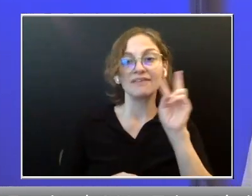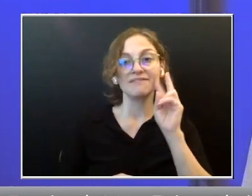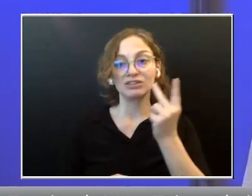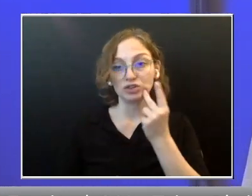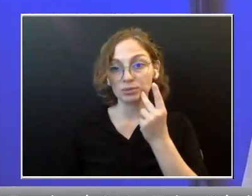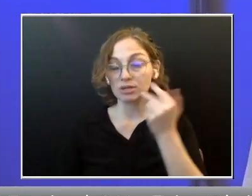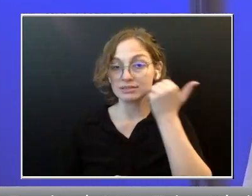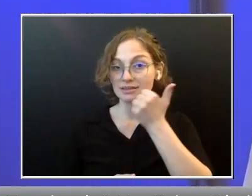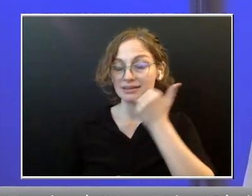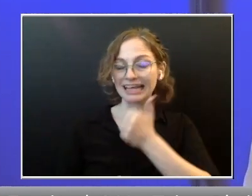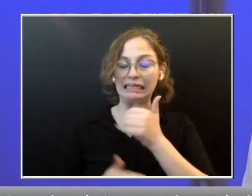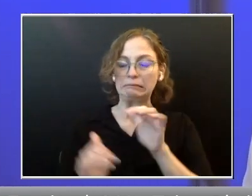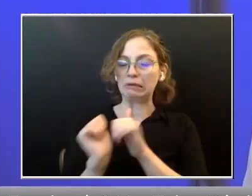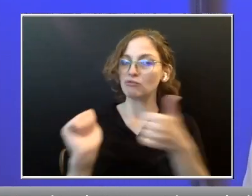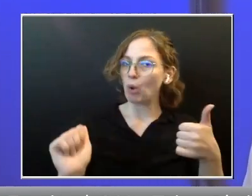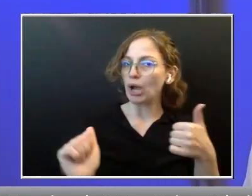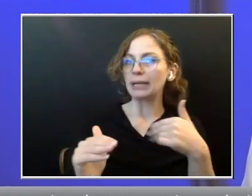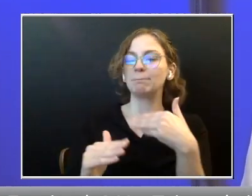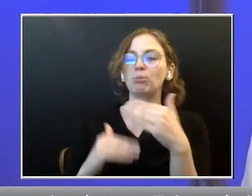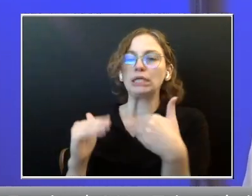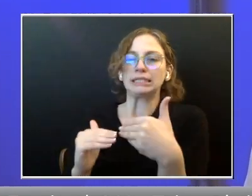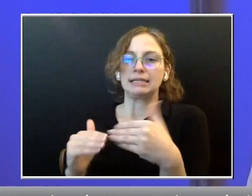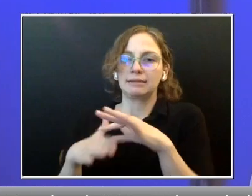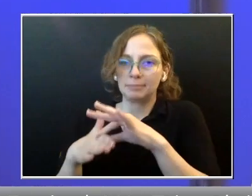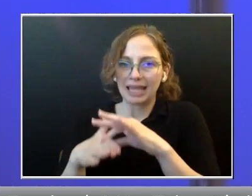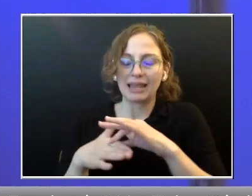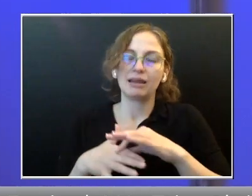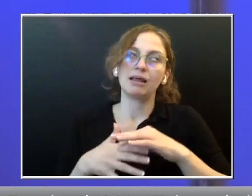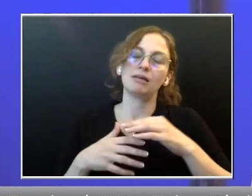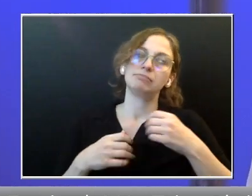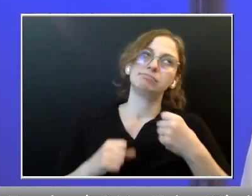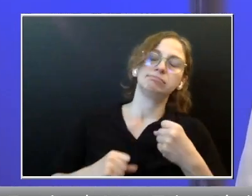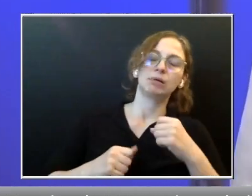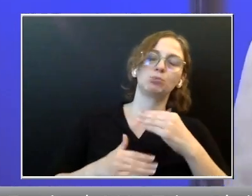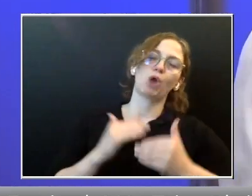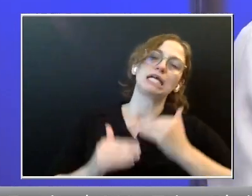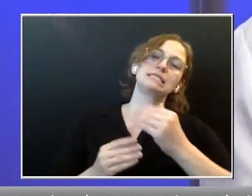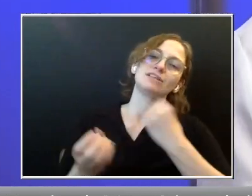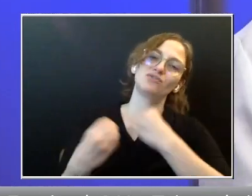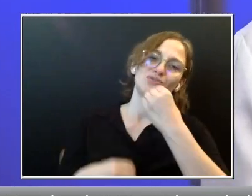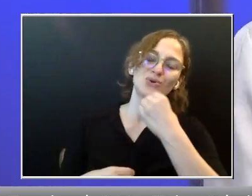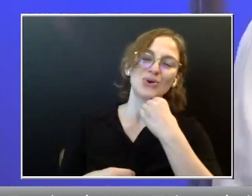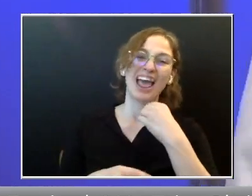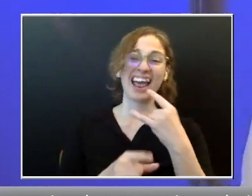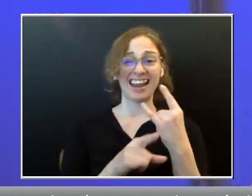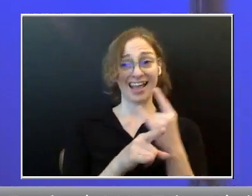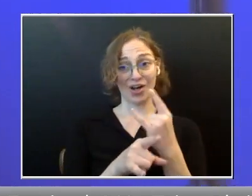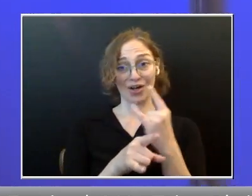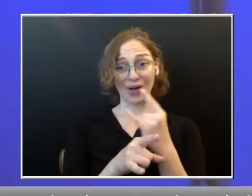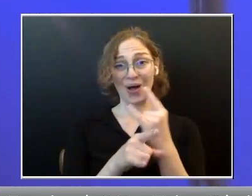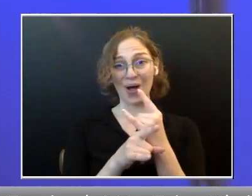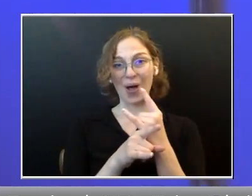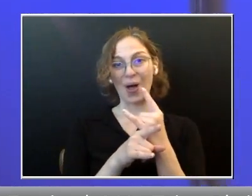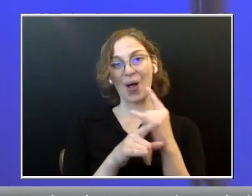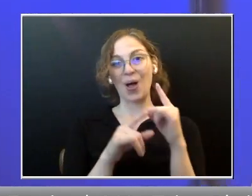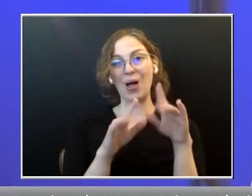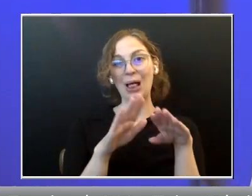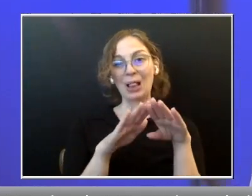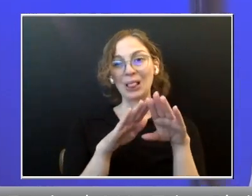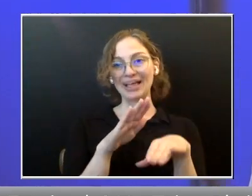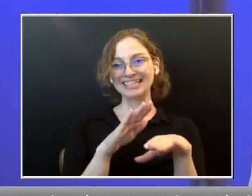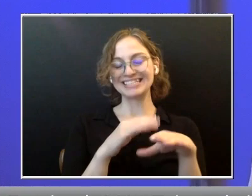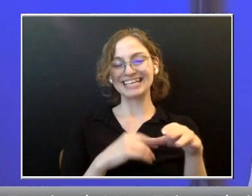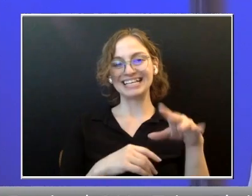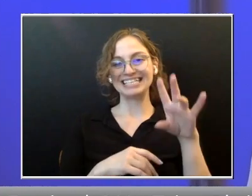and other heavily processed foods. And try to keep that alcohol intake to less than 7 drinks a week.